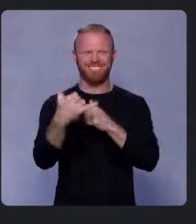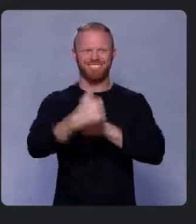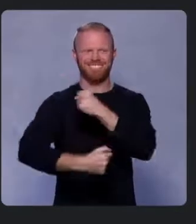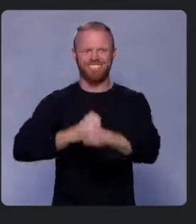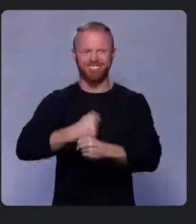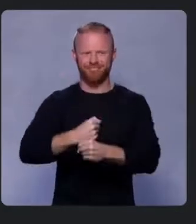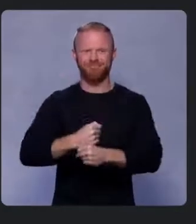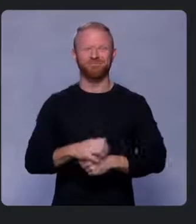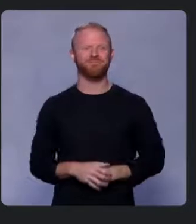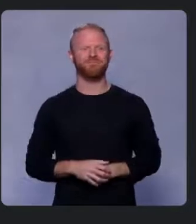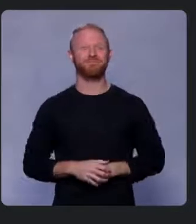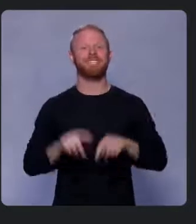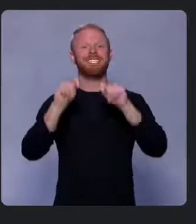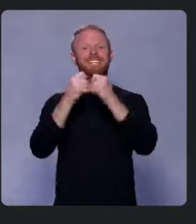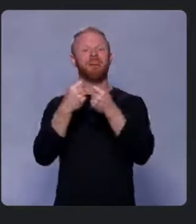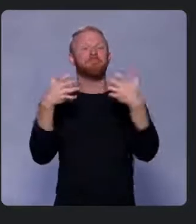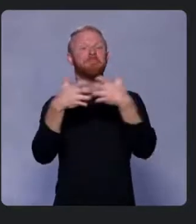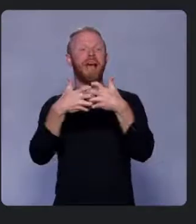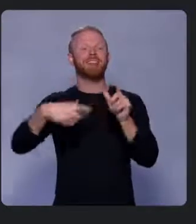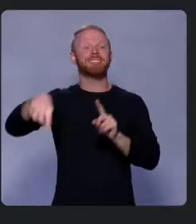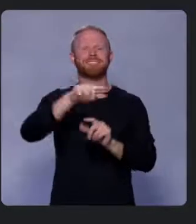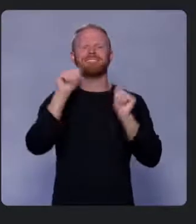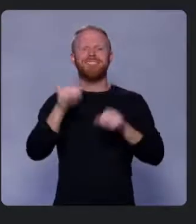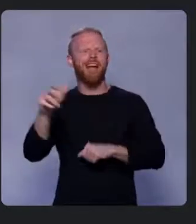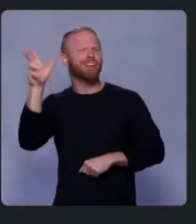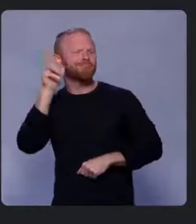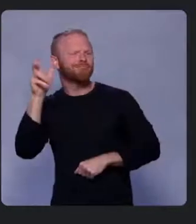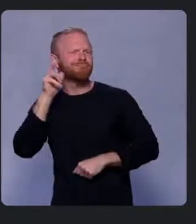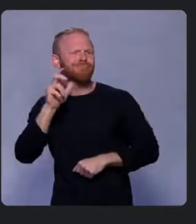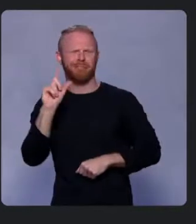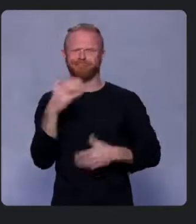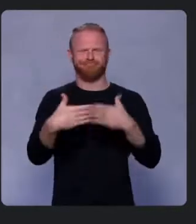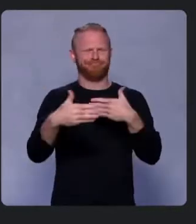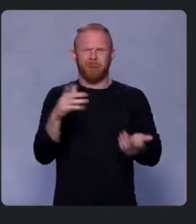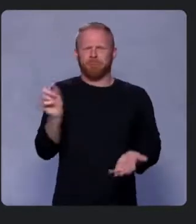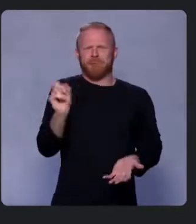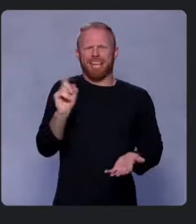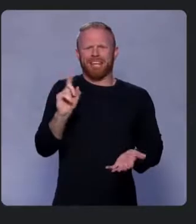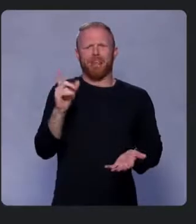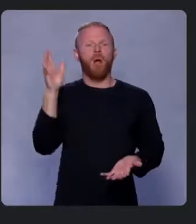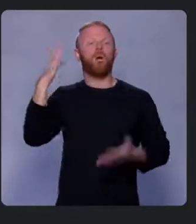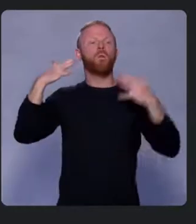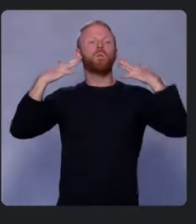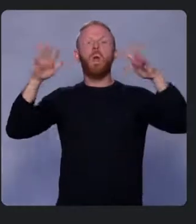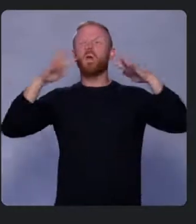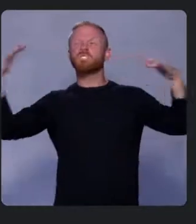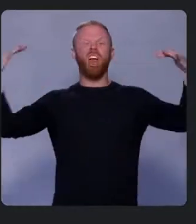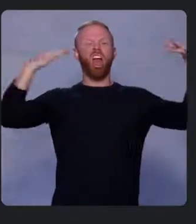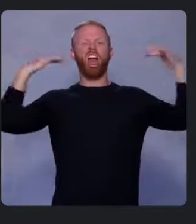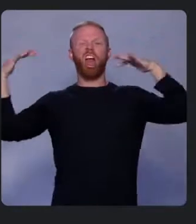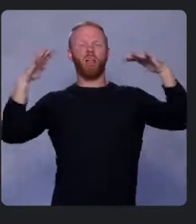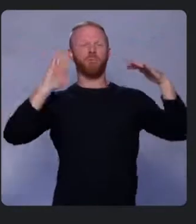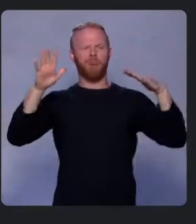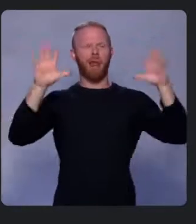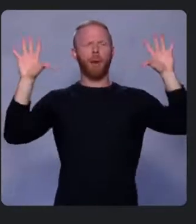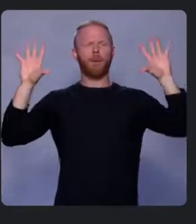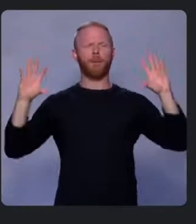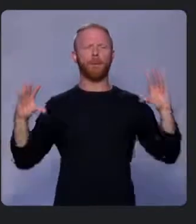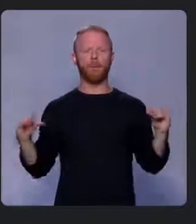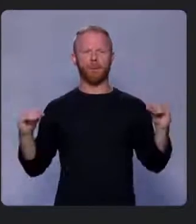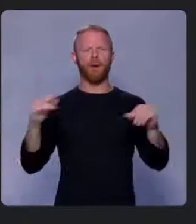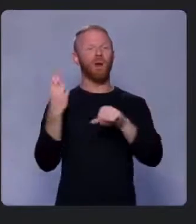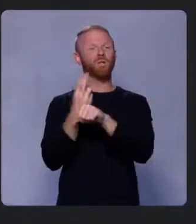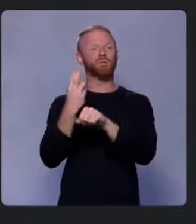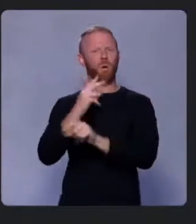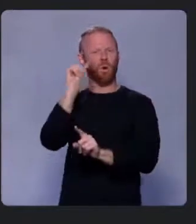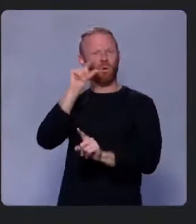Teammates can also be heard wherever they work with noise cancellation powered by the best of Google's AI.